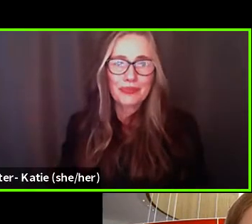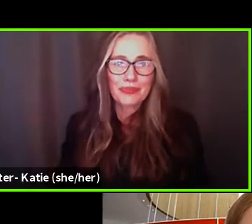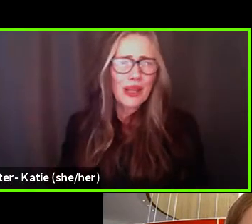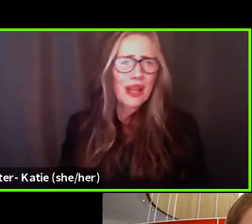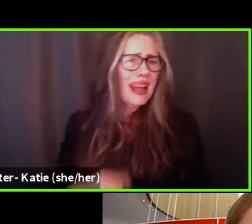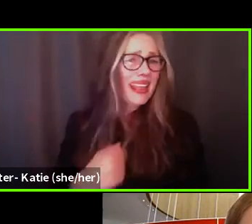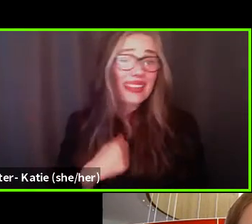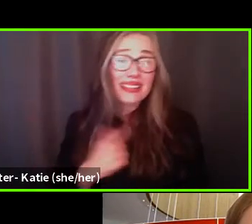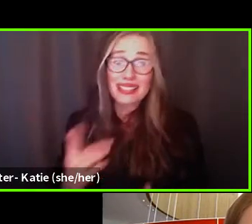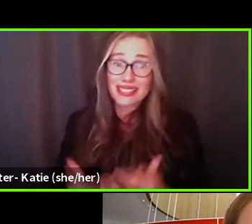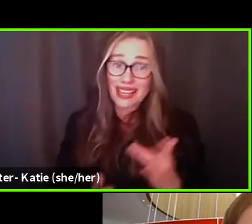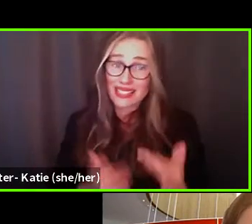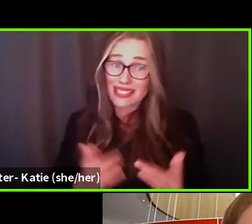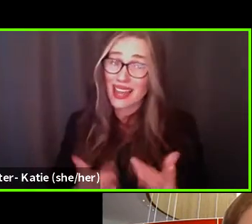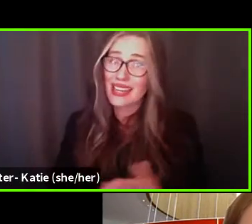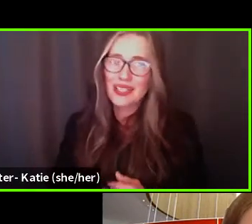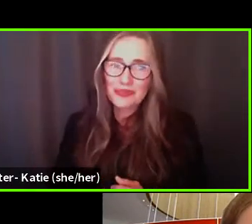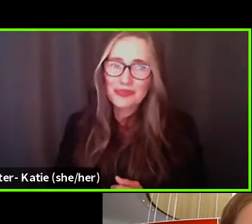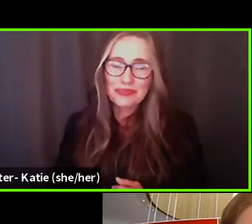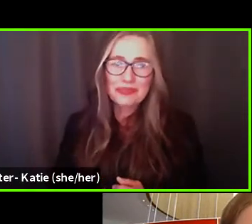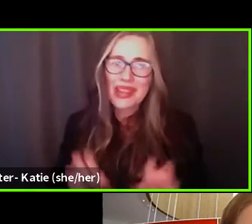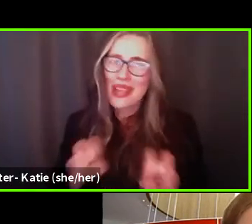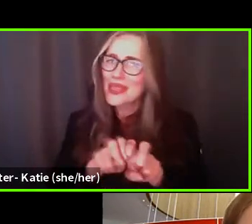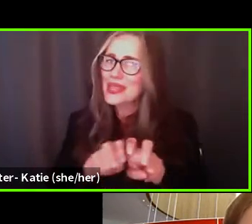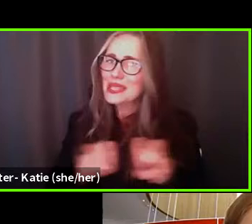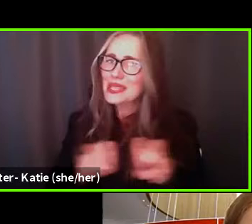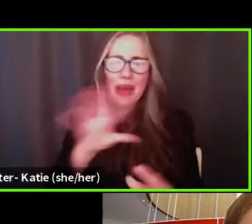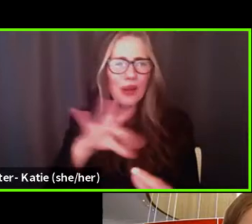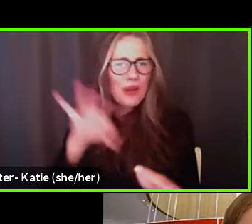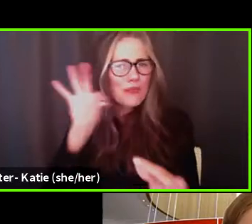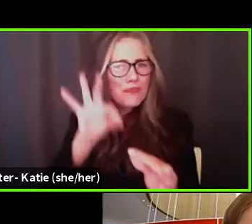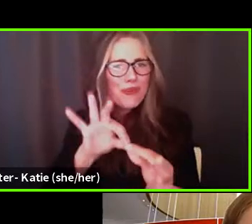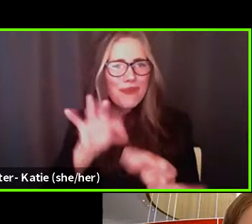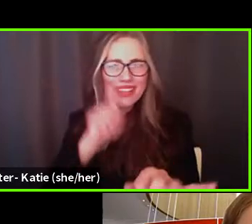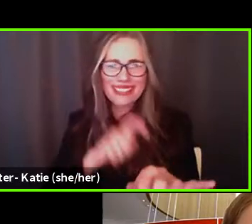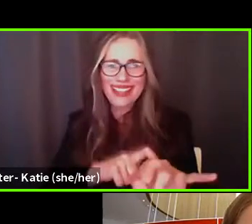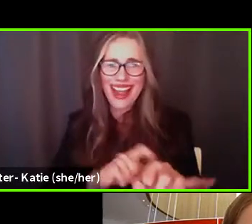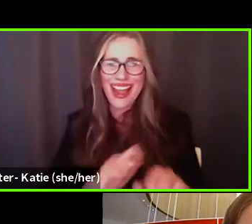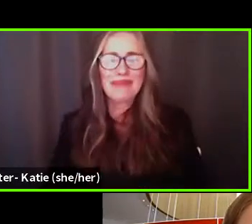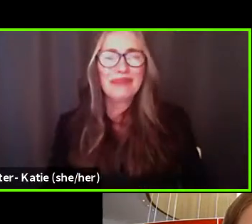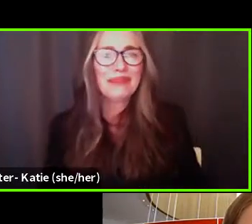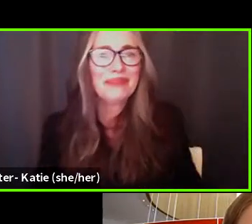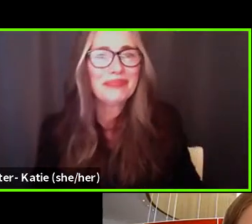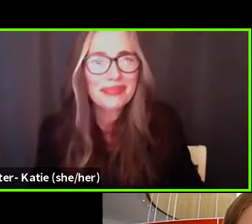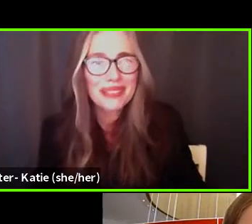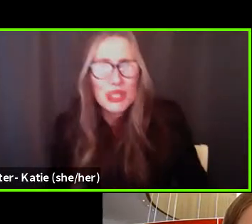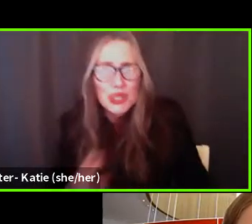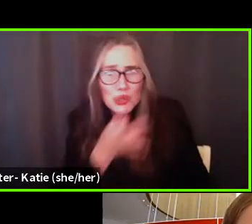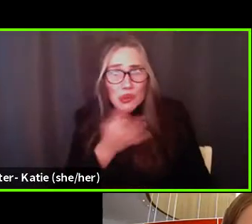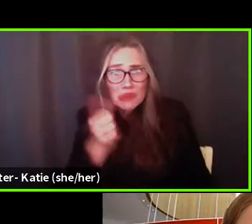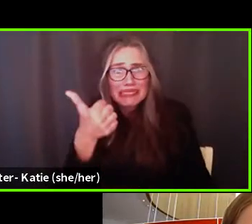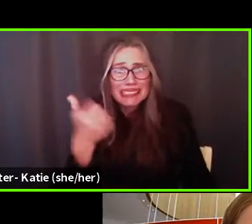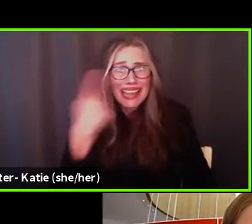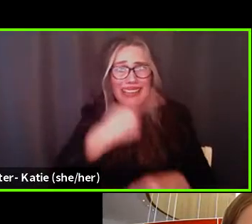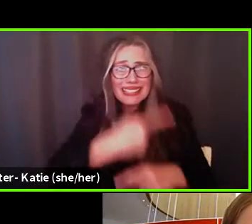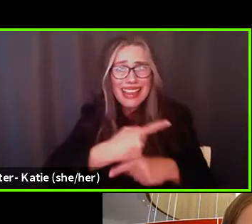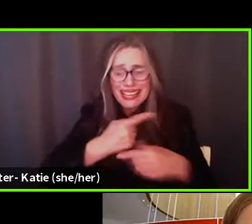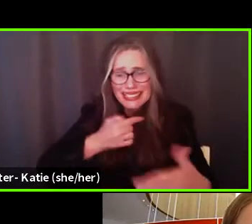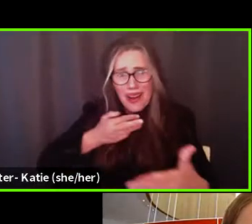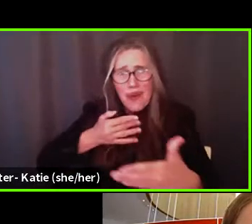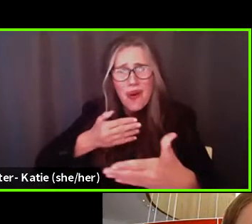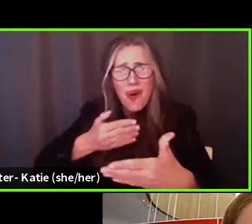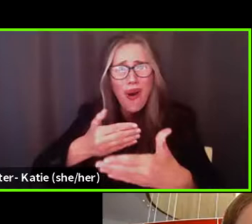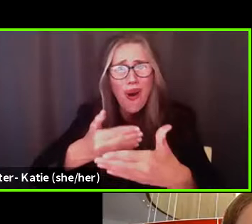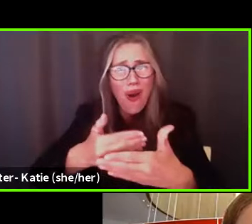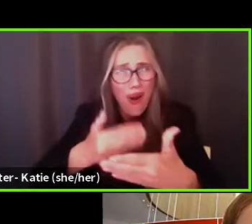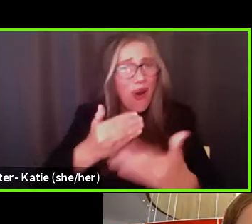come at a more ideal time because we are about 10 days away from hopefully being able